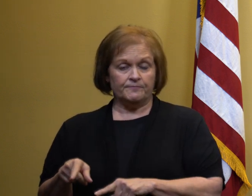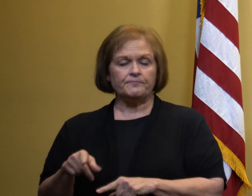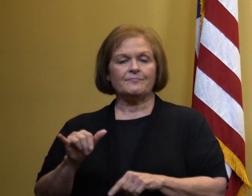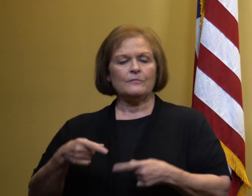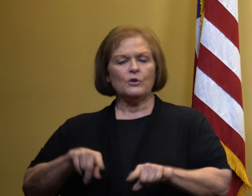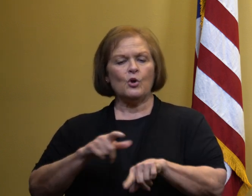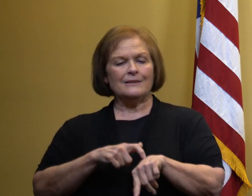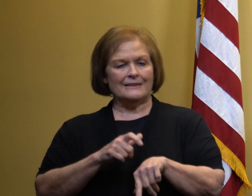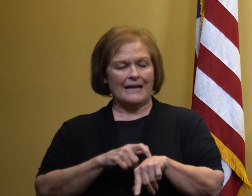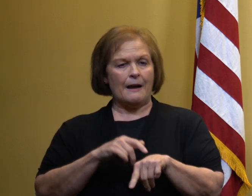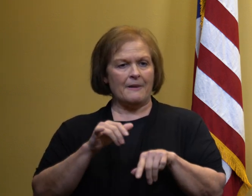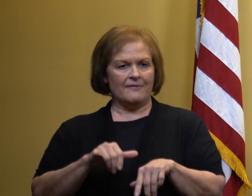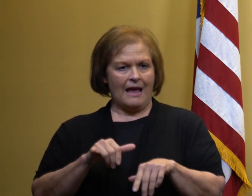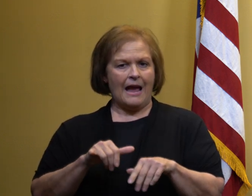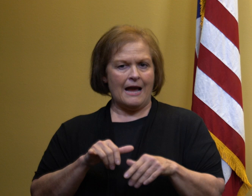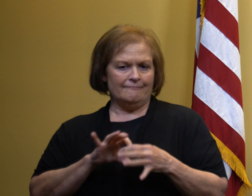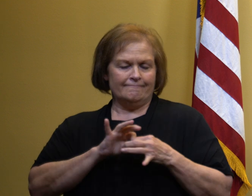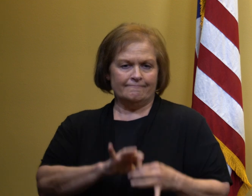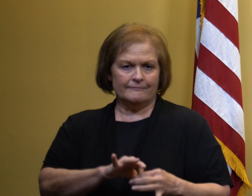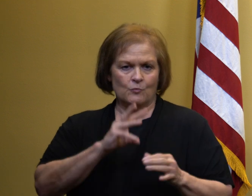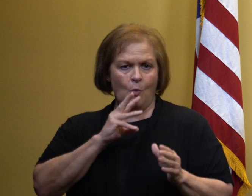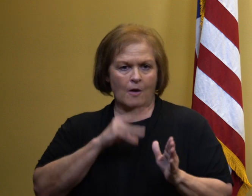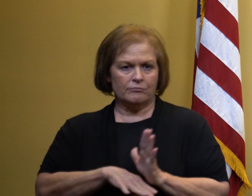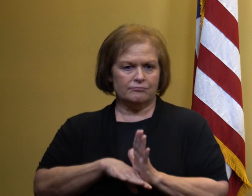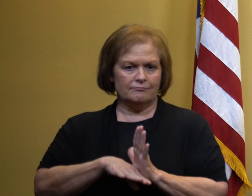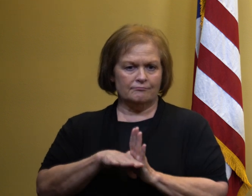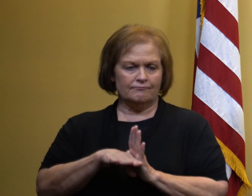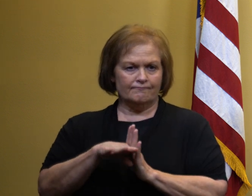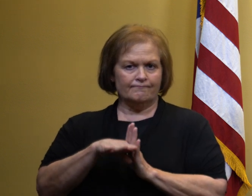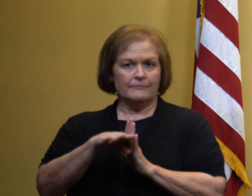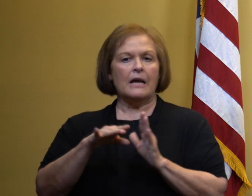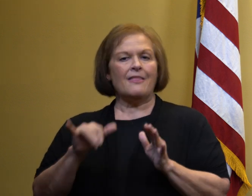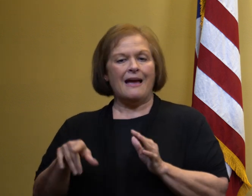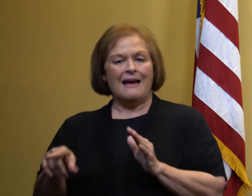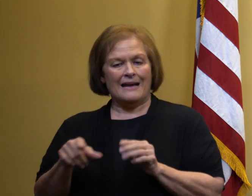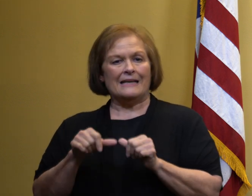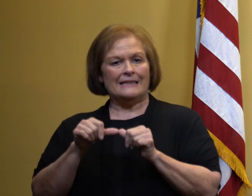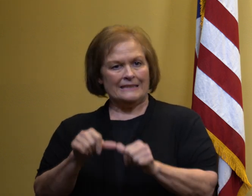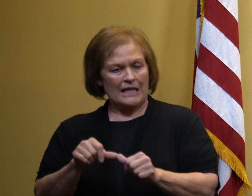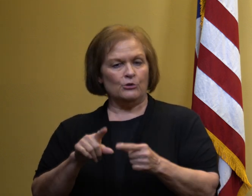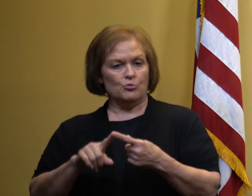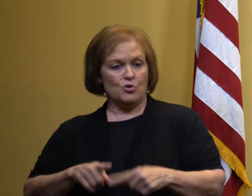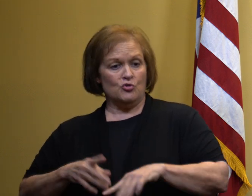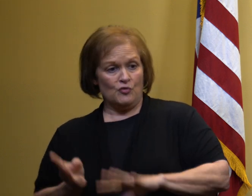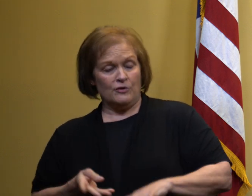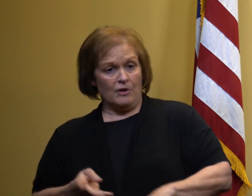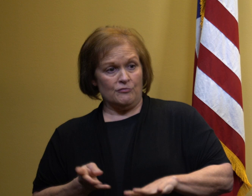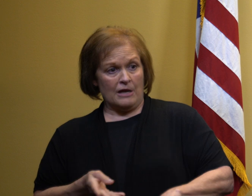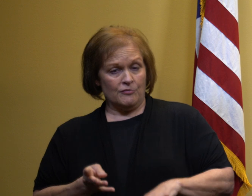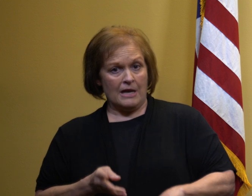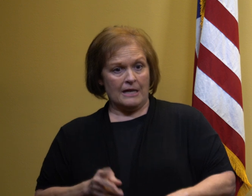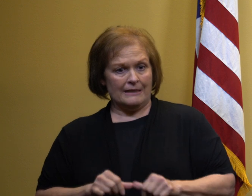during the time of elevation relative to the canal, meaning very low, enough to continue draining and,